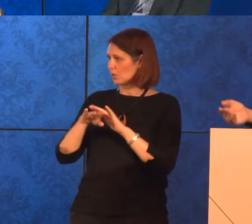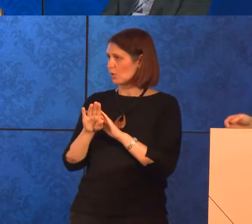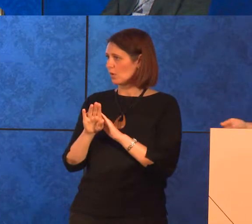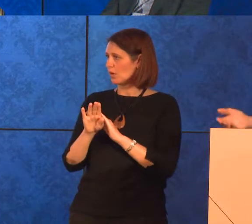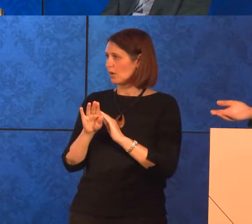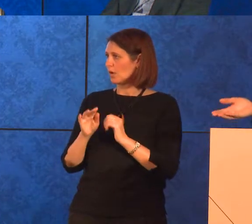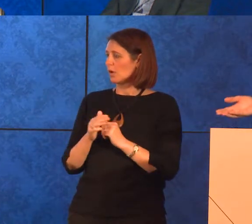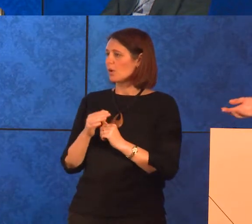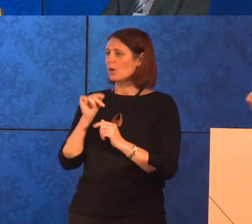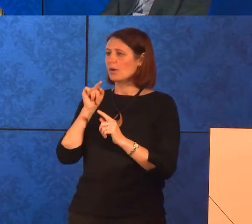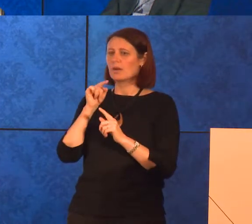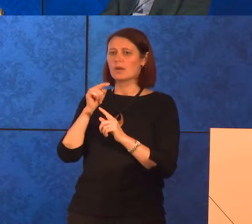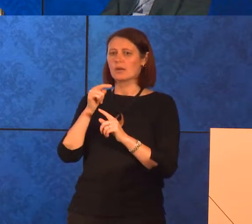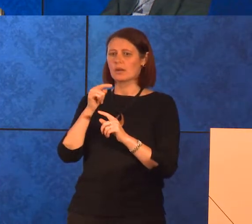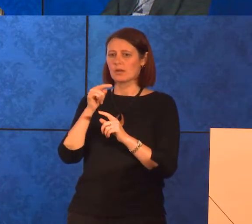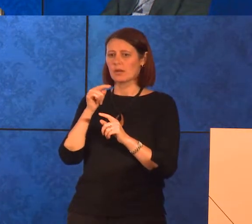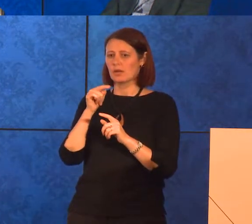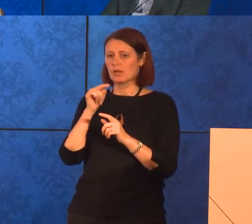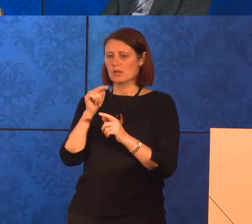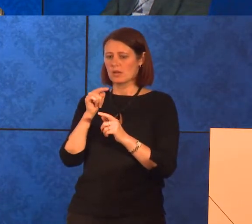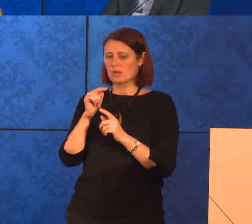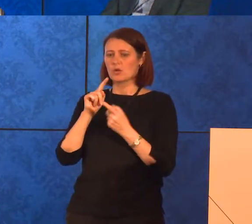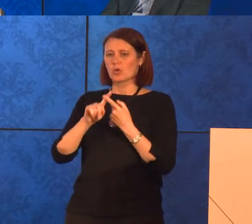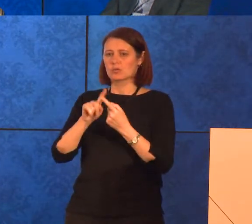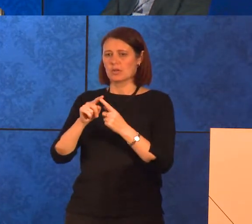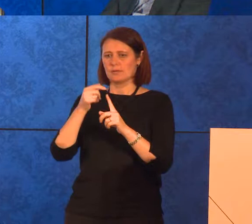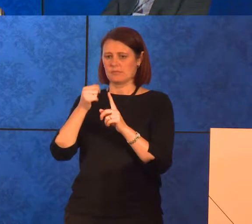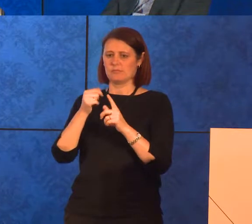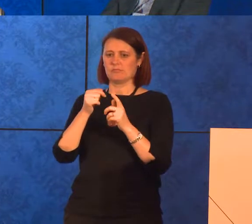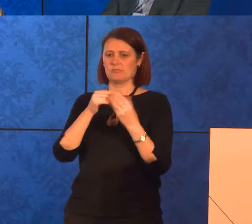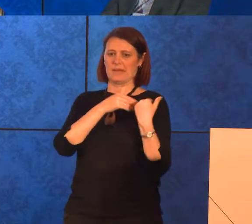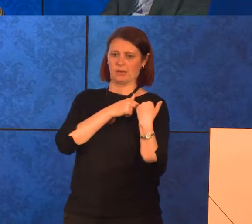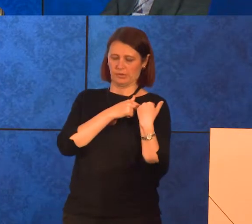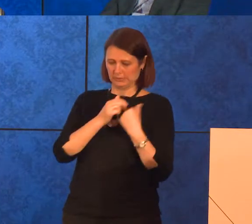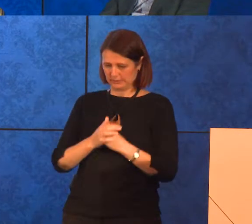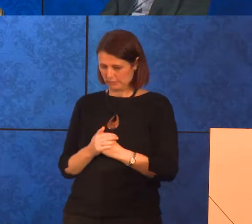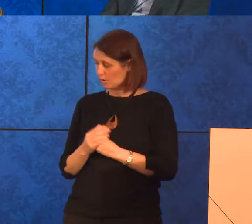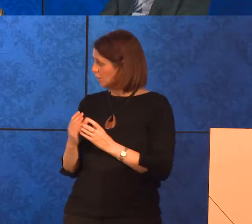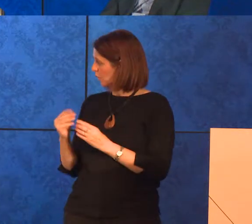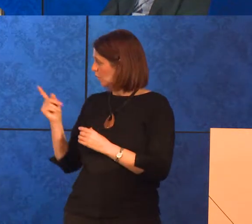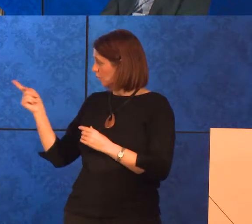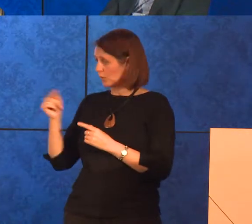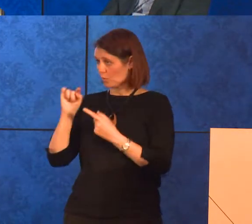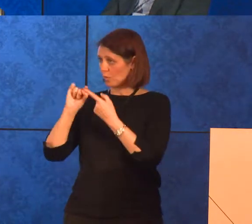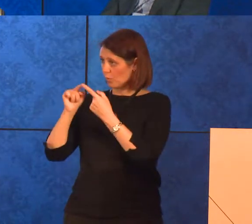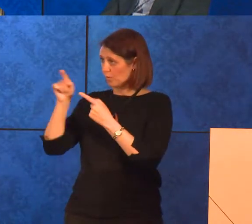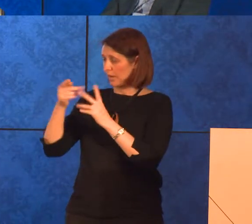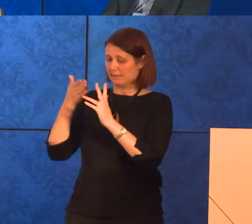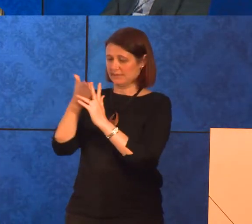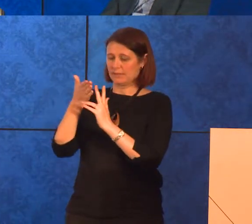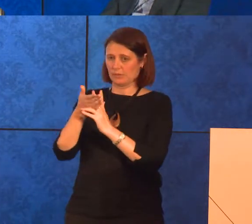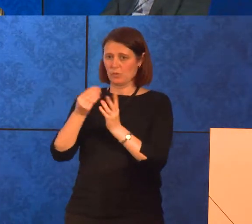that the panel has made about constant accountability, both in terms of your point around accessibility